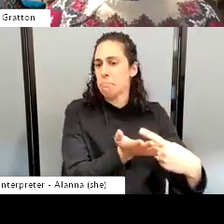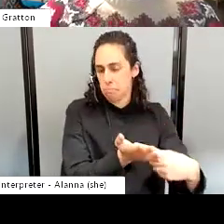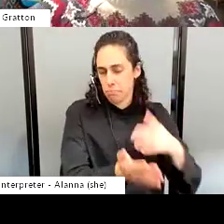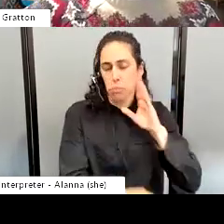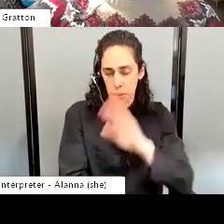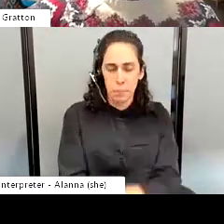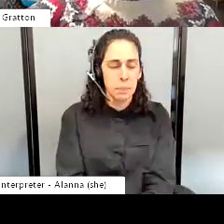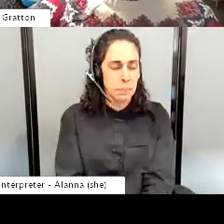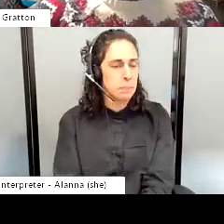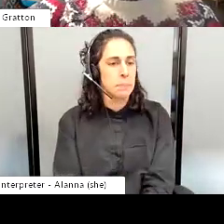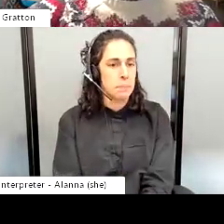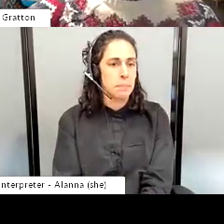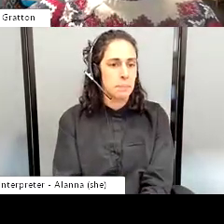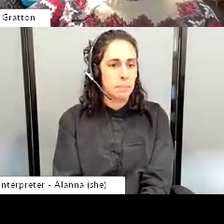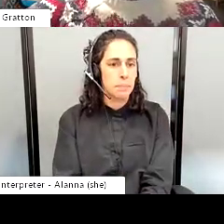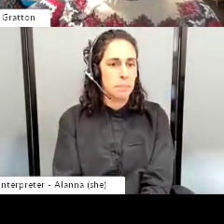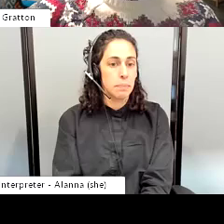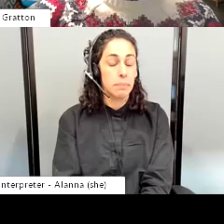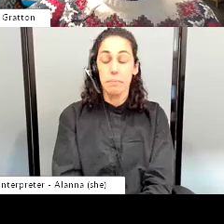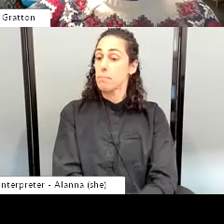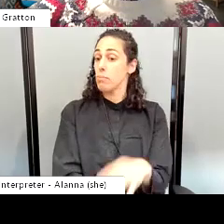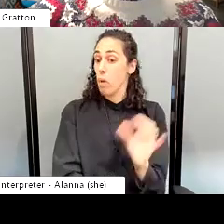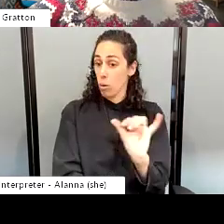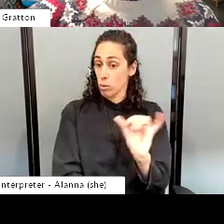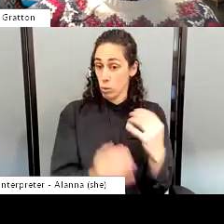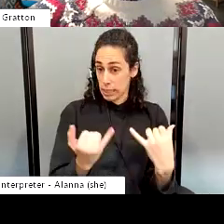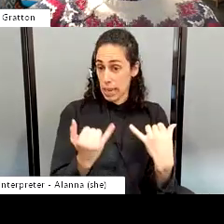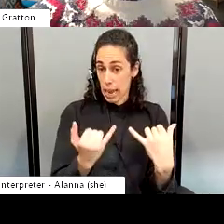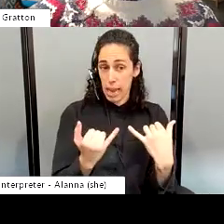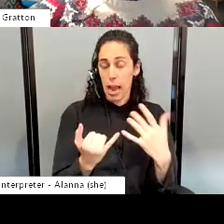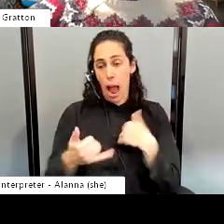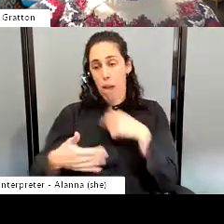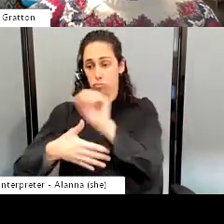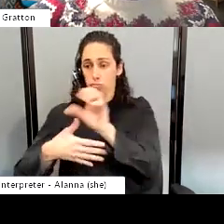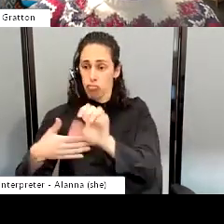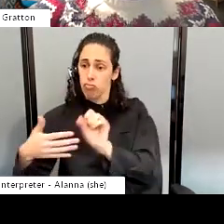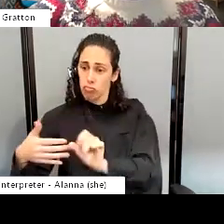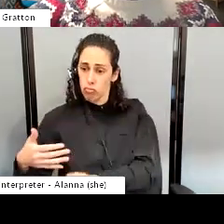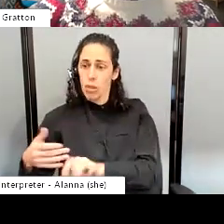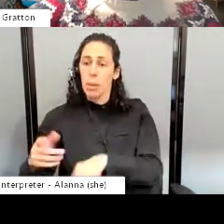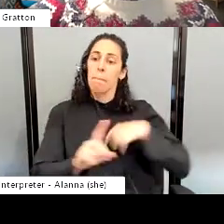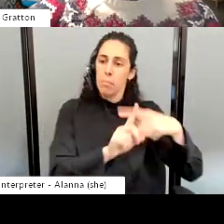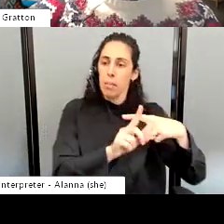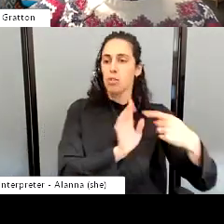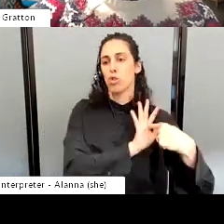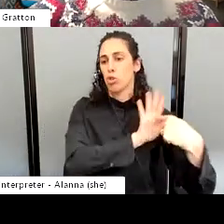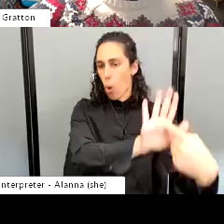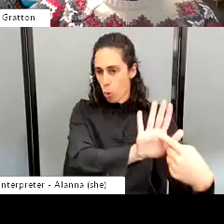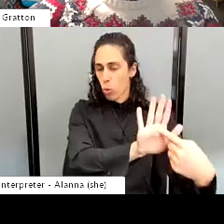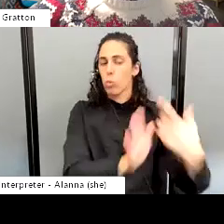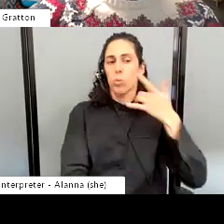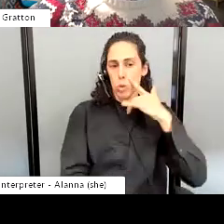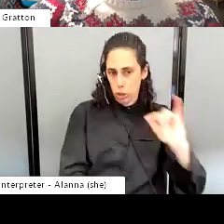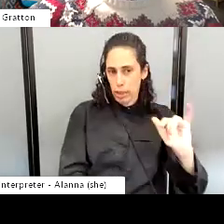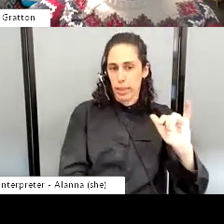we'll also look at a few demonstrations. So we'll give you a little background information as to what ChatGPT is about. But also, along